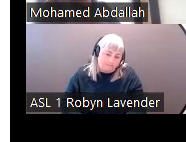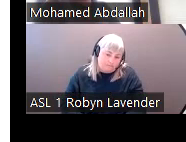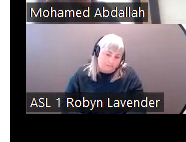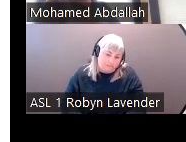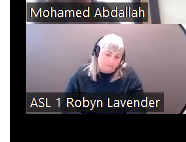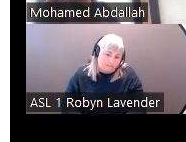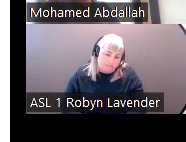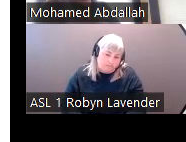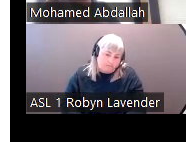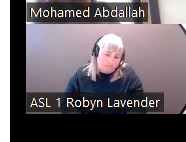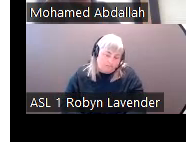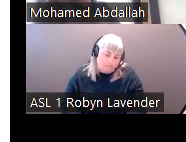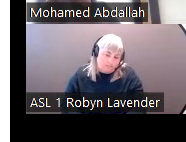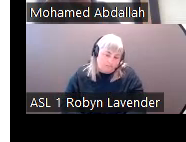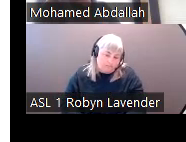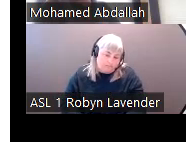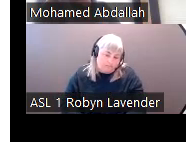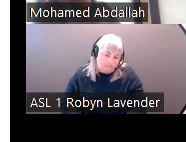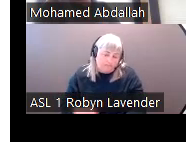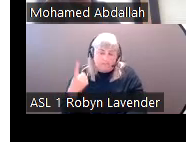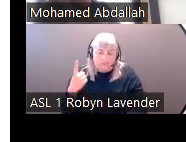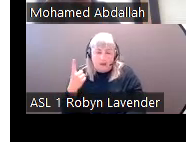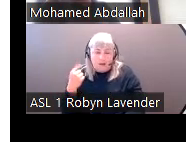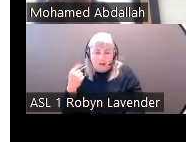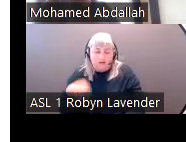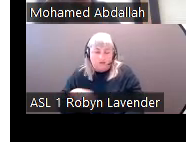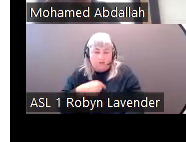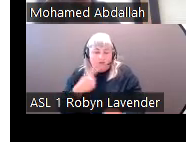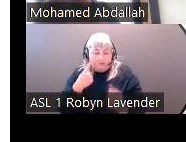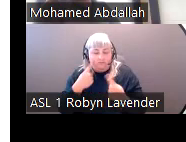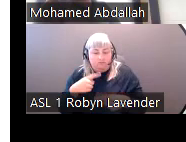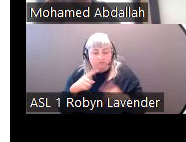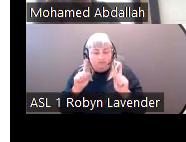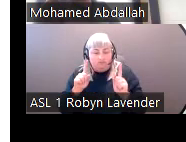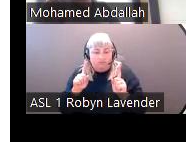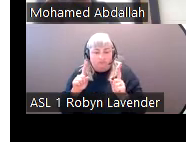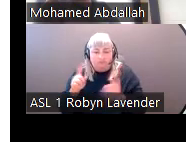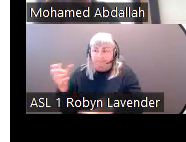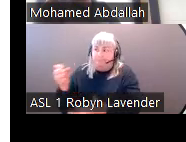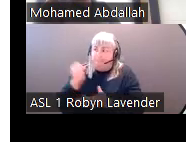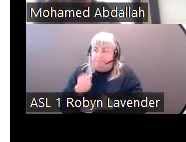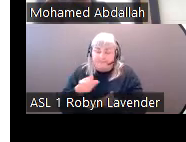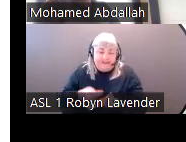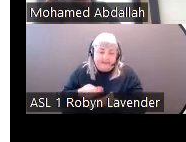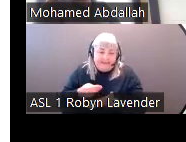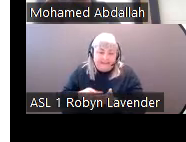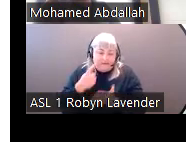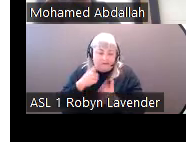And we were successful last year to secure some funding in order to